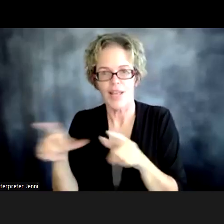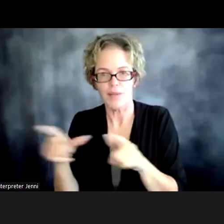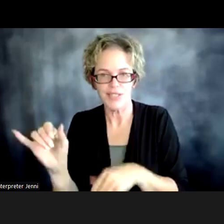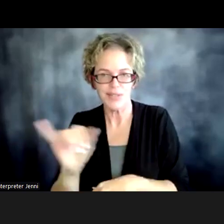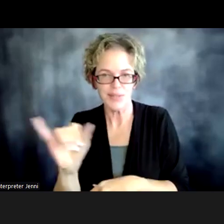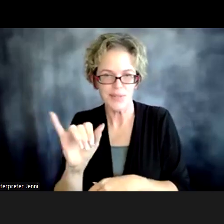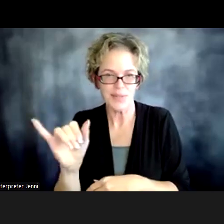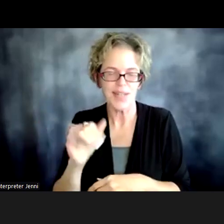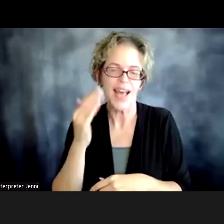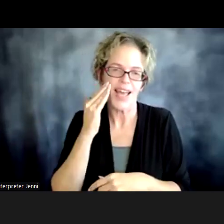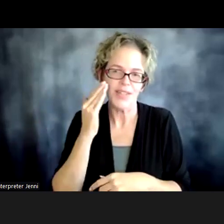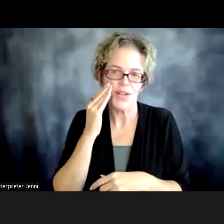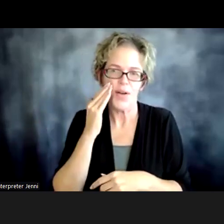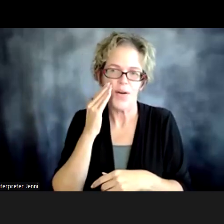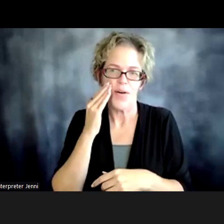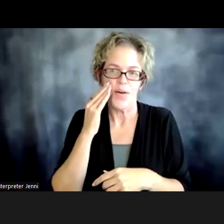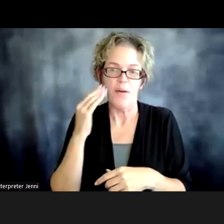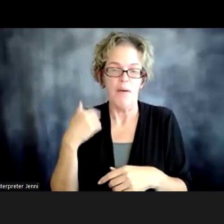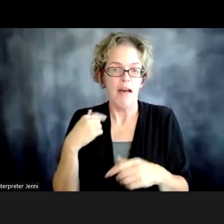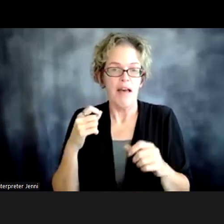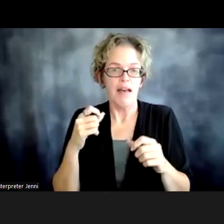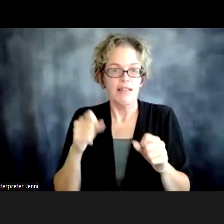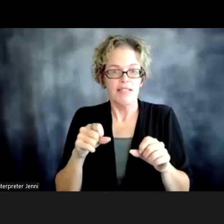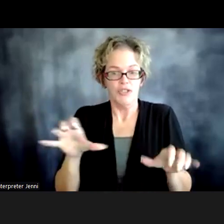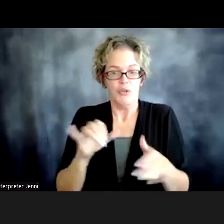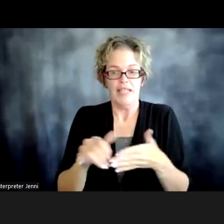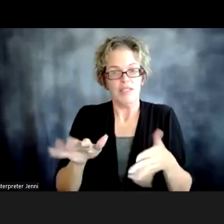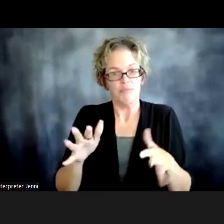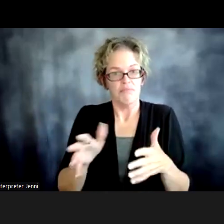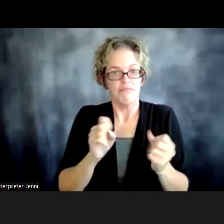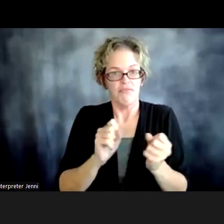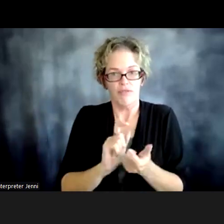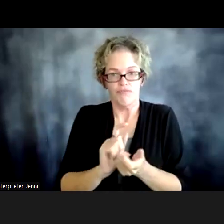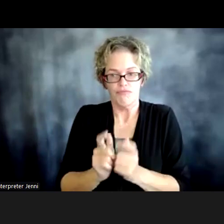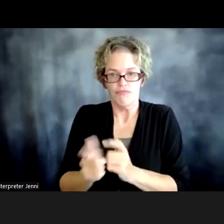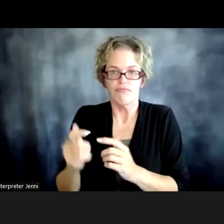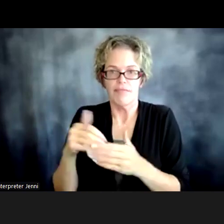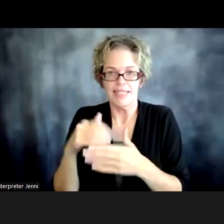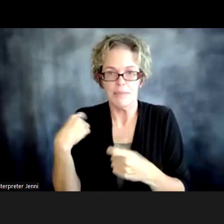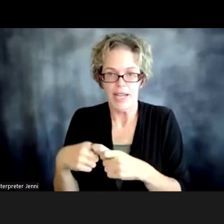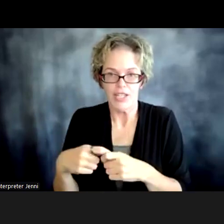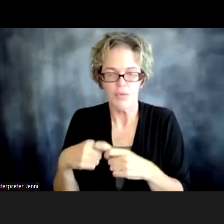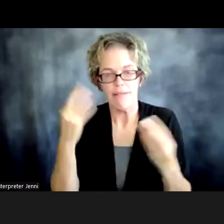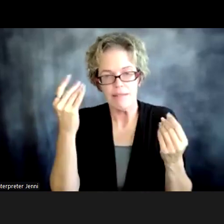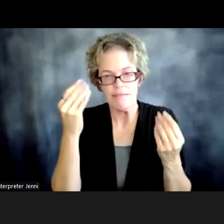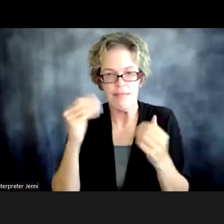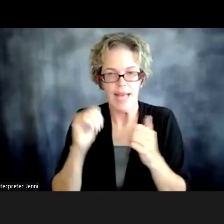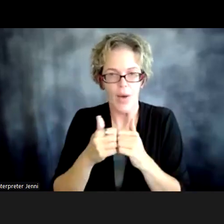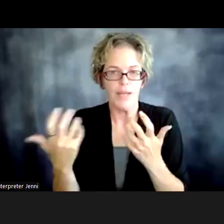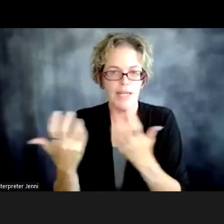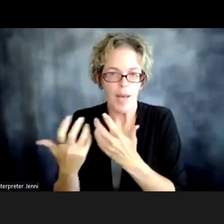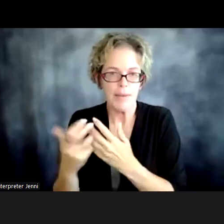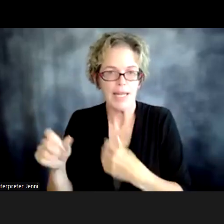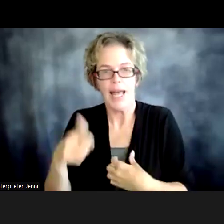I know could do this pretty quickly in Spanish, and we'll do our best to sort of think through how we might be able to accommodate other